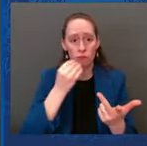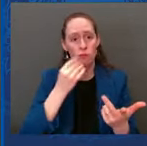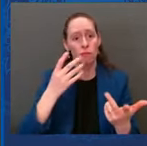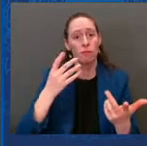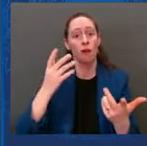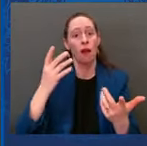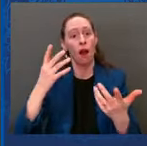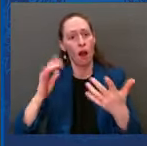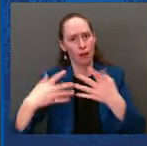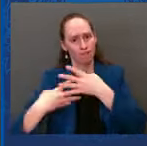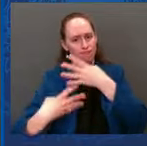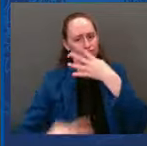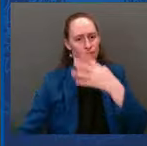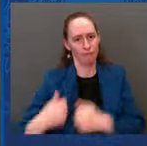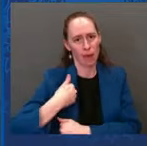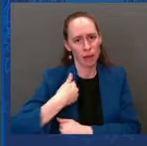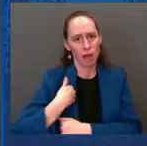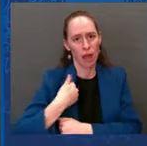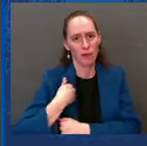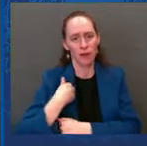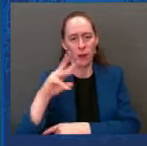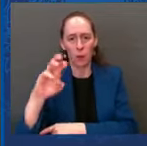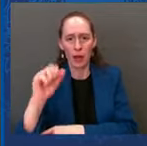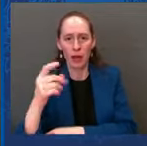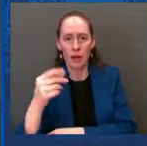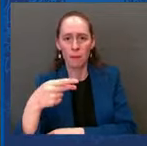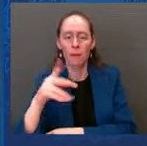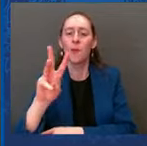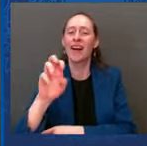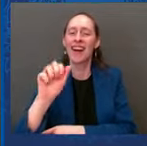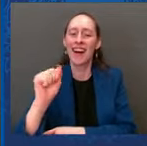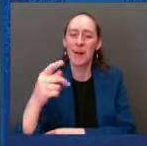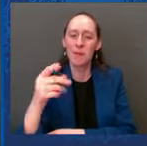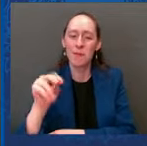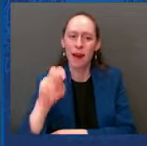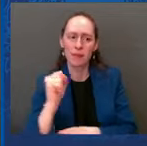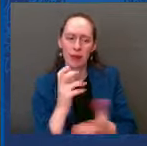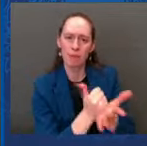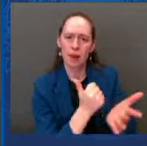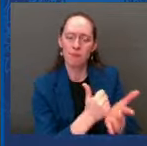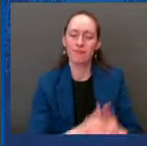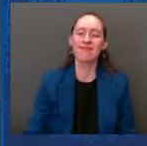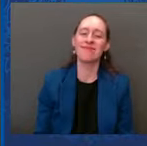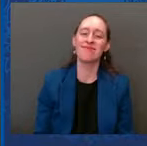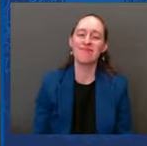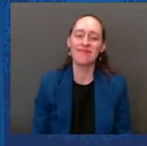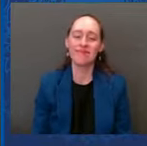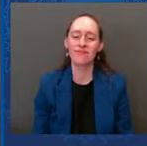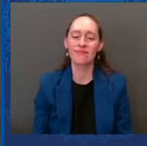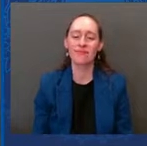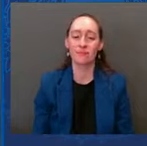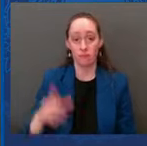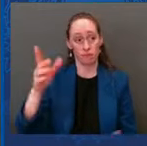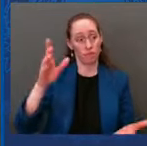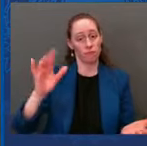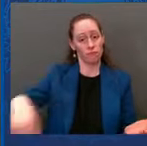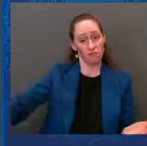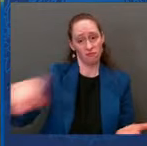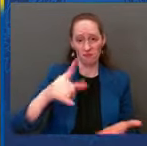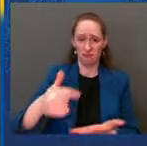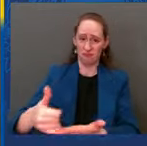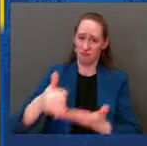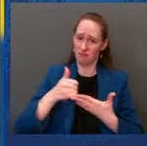our allies for the fact that they are strengthening our security, the security of NATO's eastern flank, to make sure that